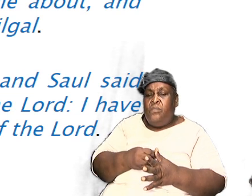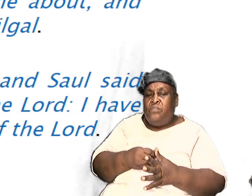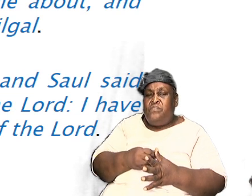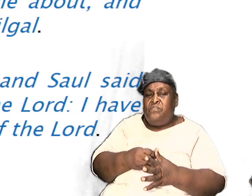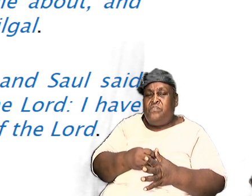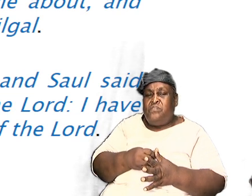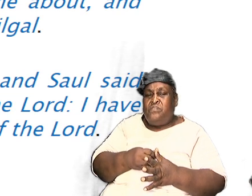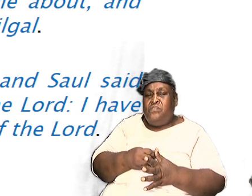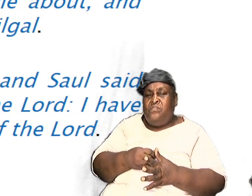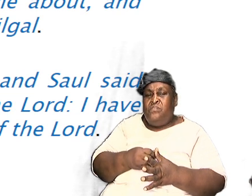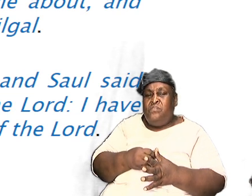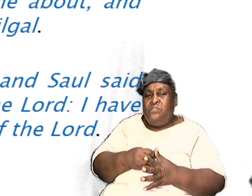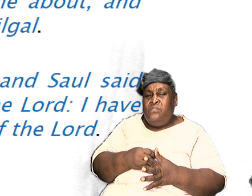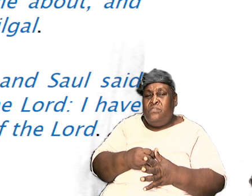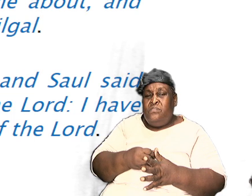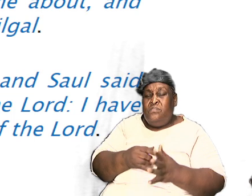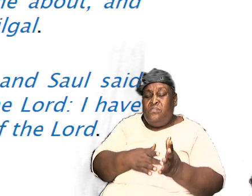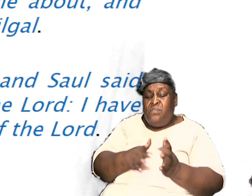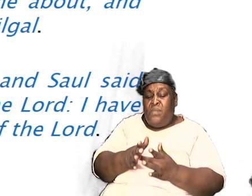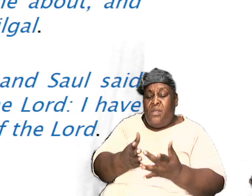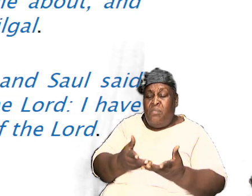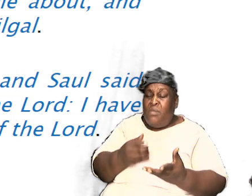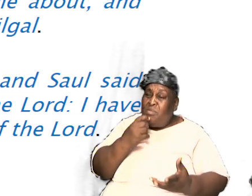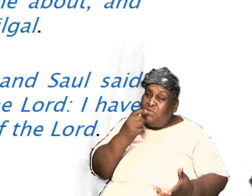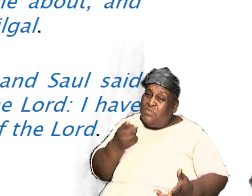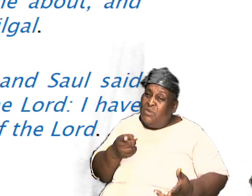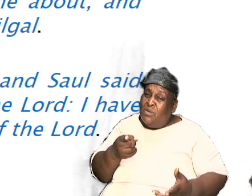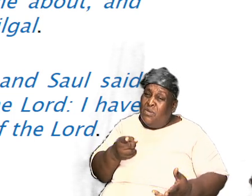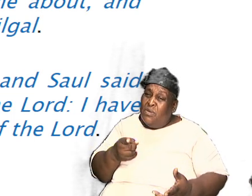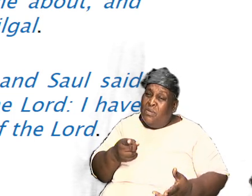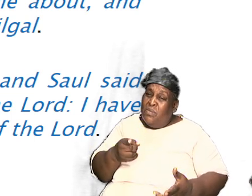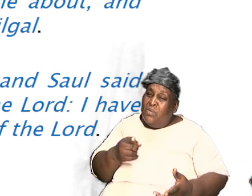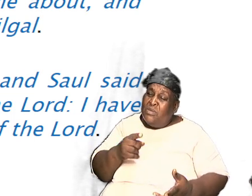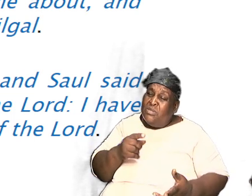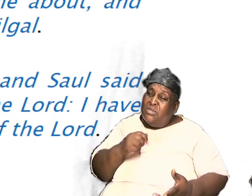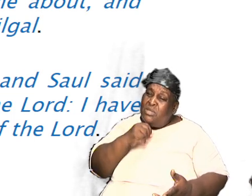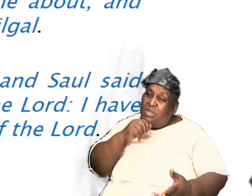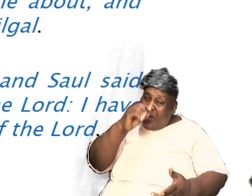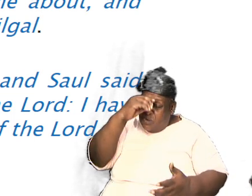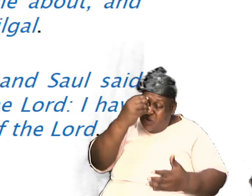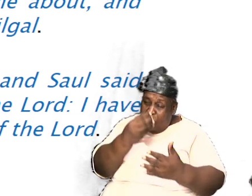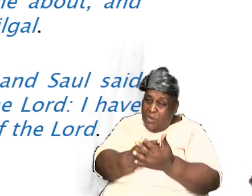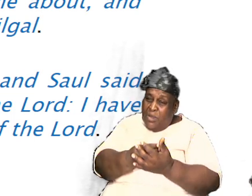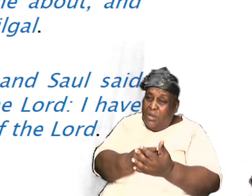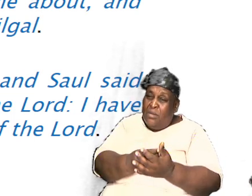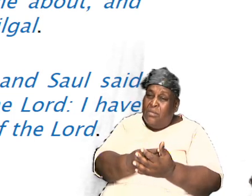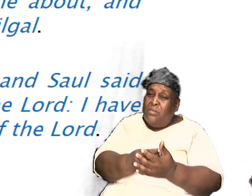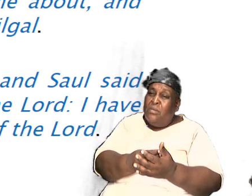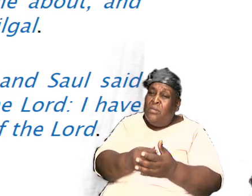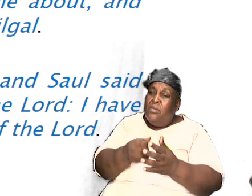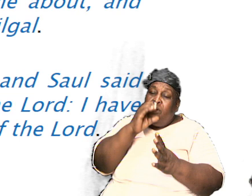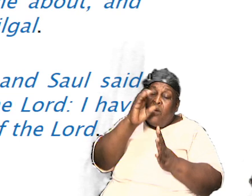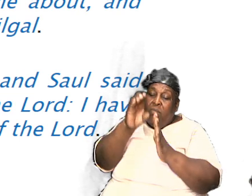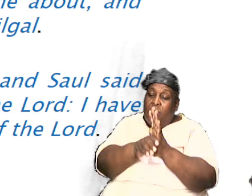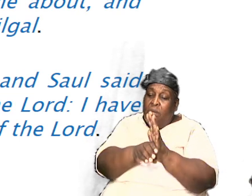And the major thing that the Bible spoke about was just his disobedience to the command of the Lord.